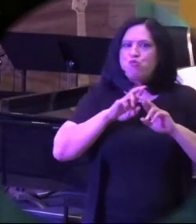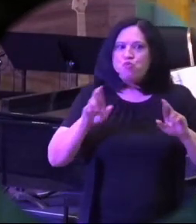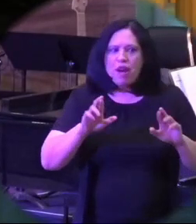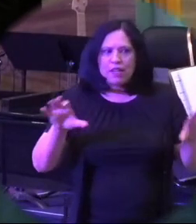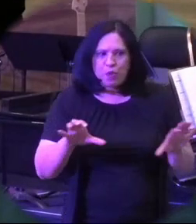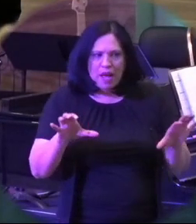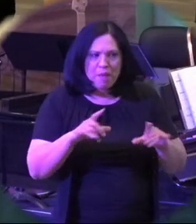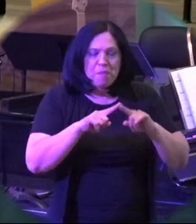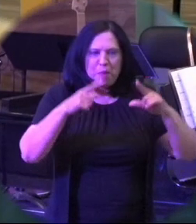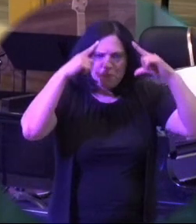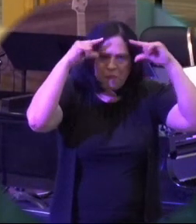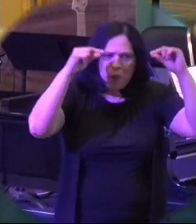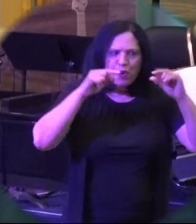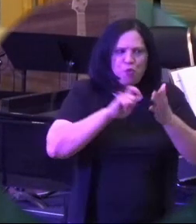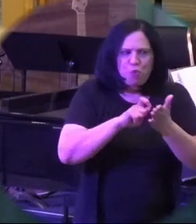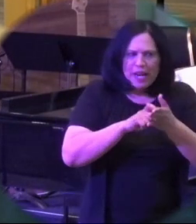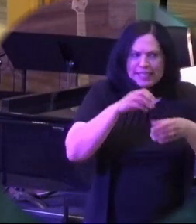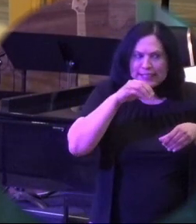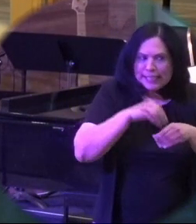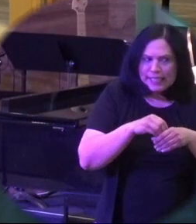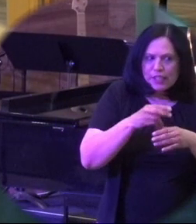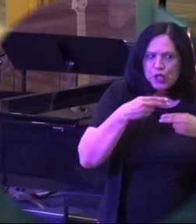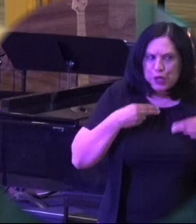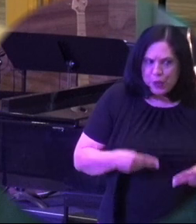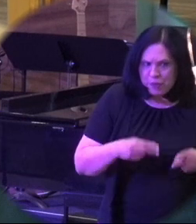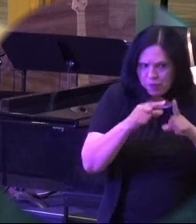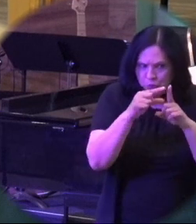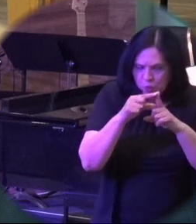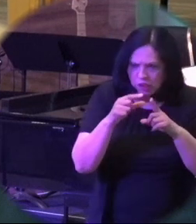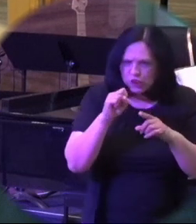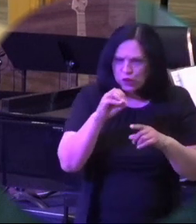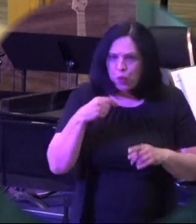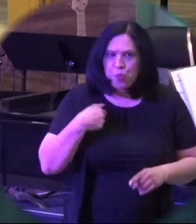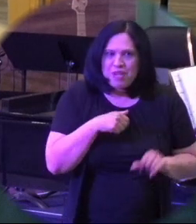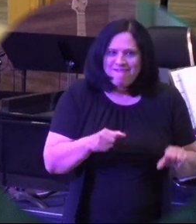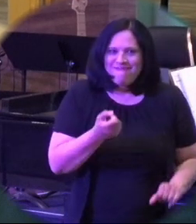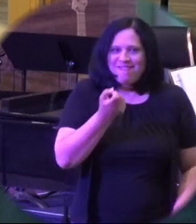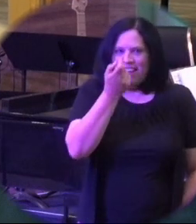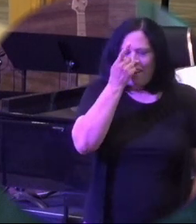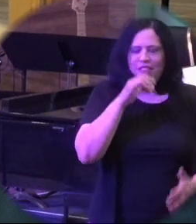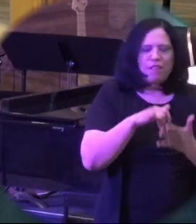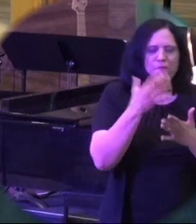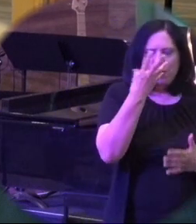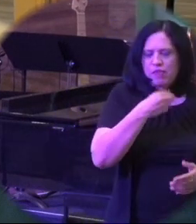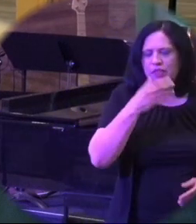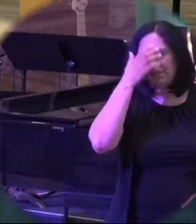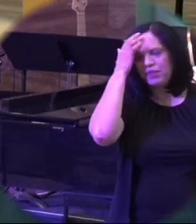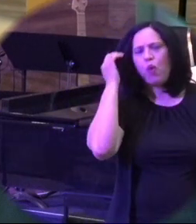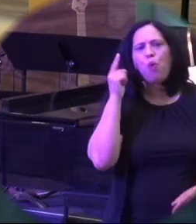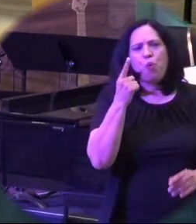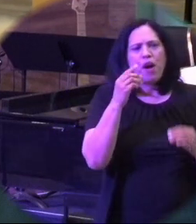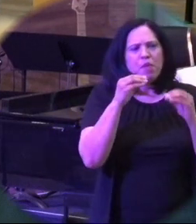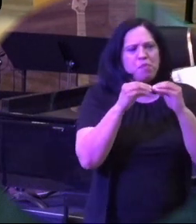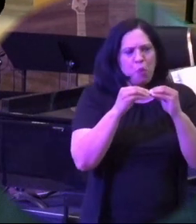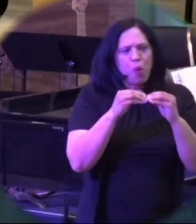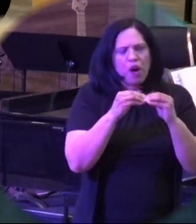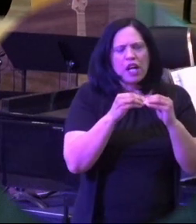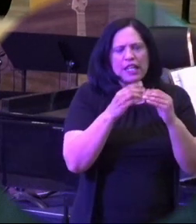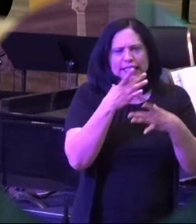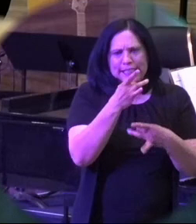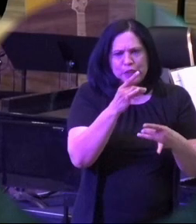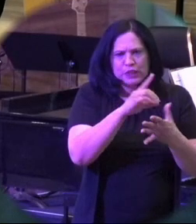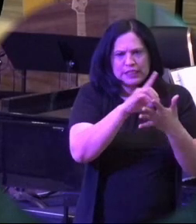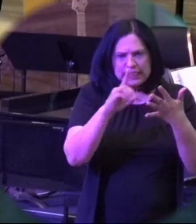understand. That's a beautiful anthropomorphism. One more interesting detail of this text has to do with a new